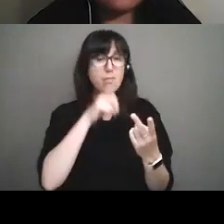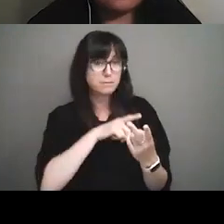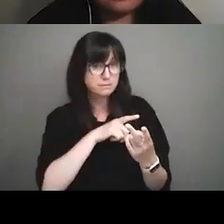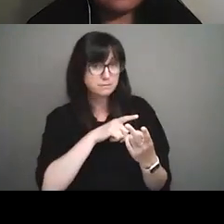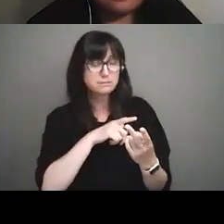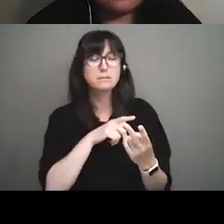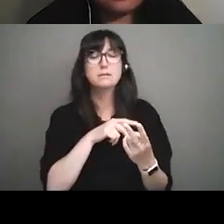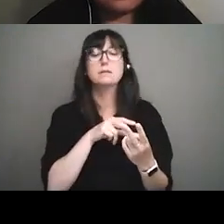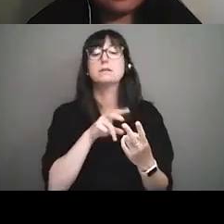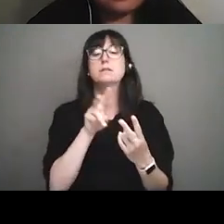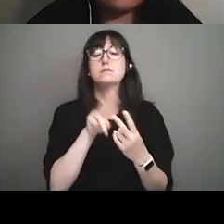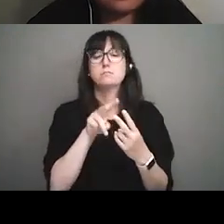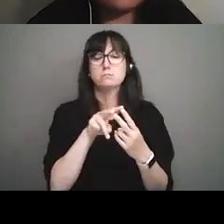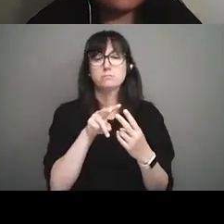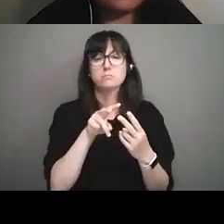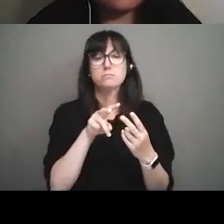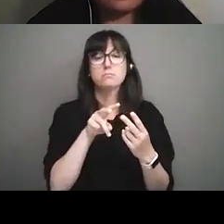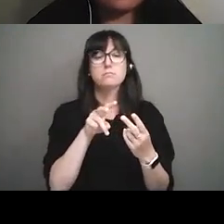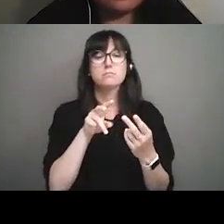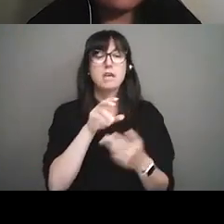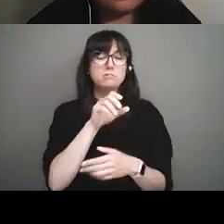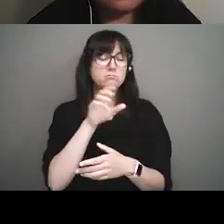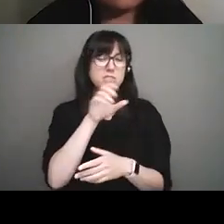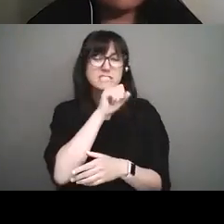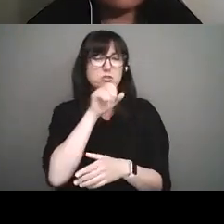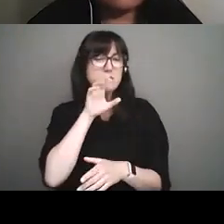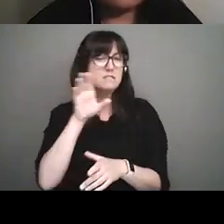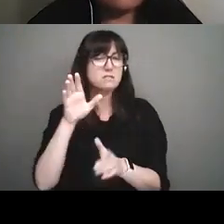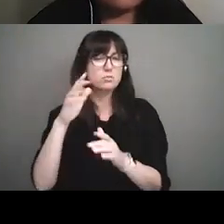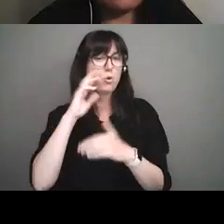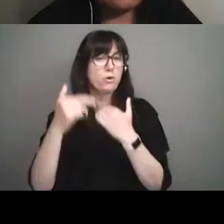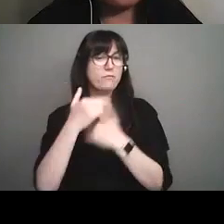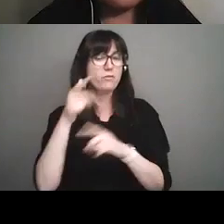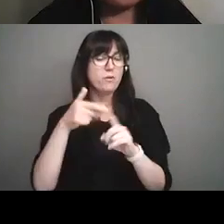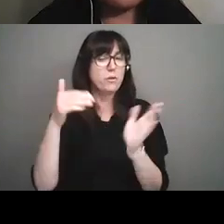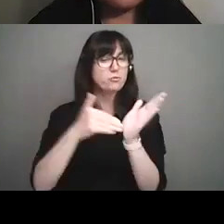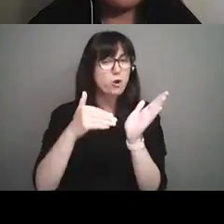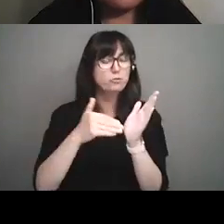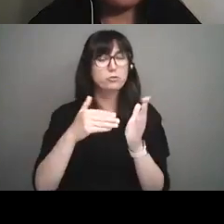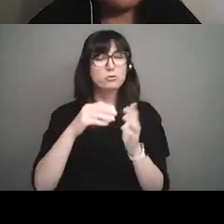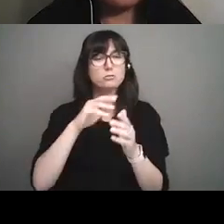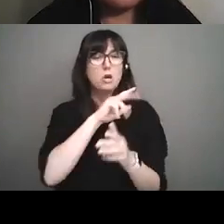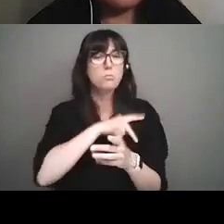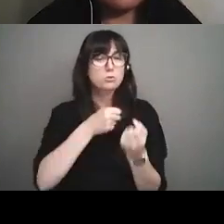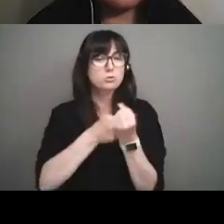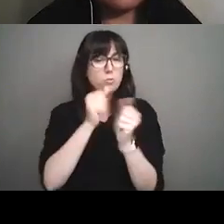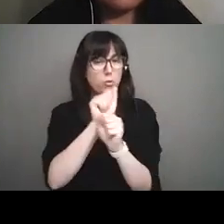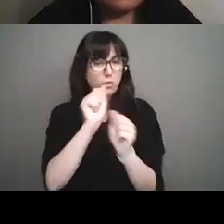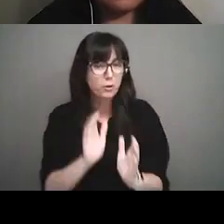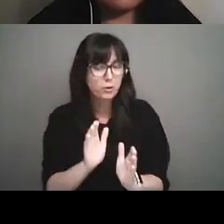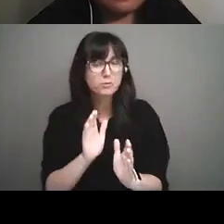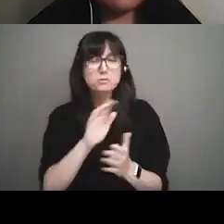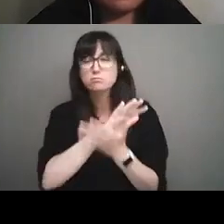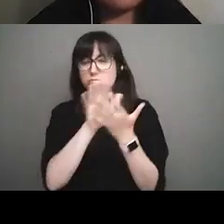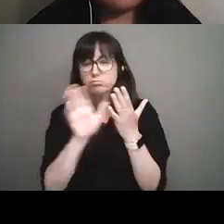and we also have seniors referred by family physicians, geriatricians, personal support workers, and other healthcare